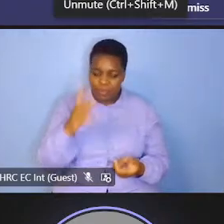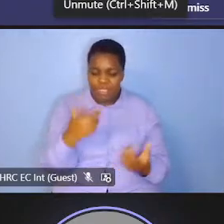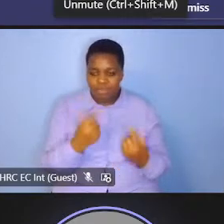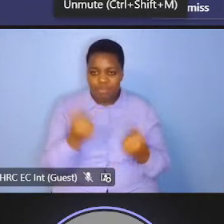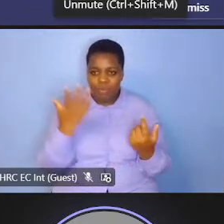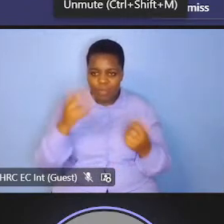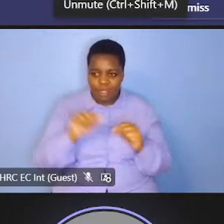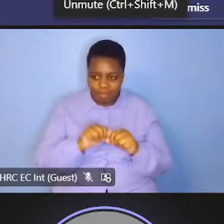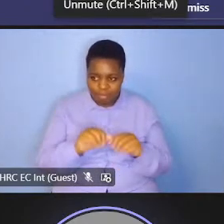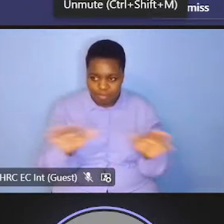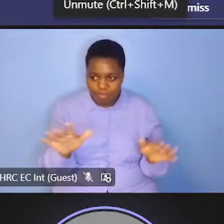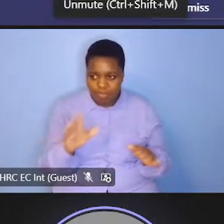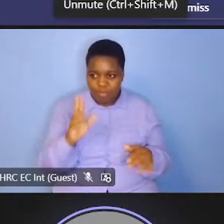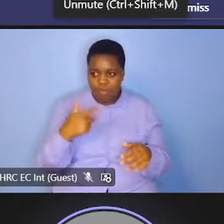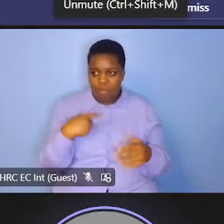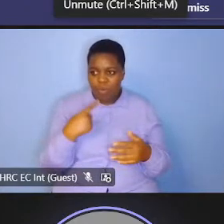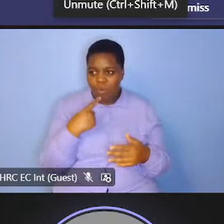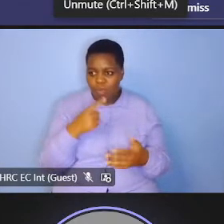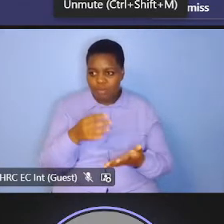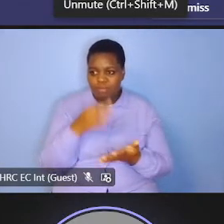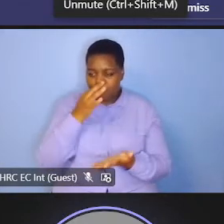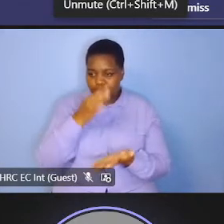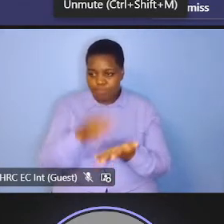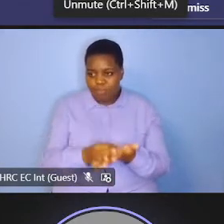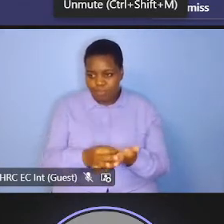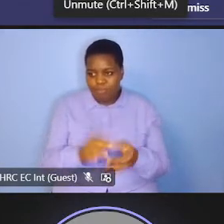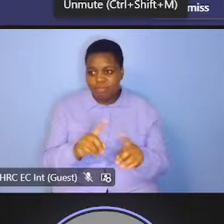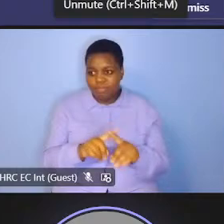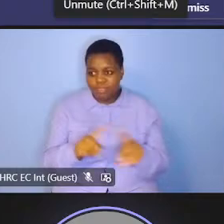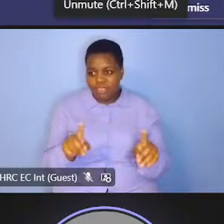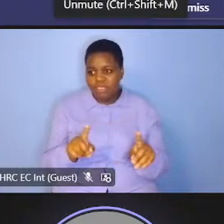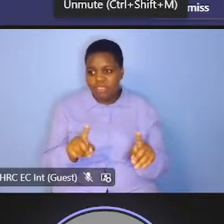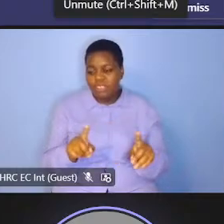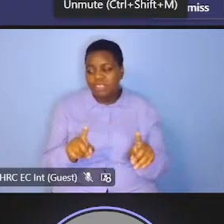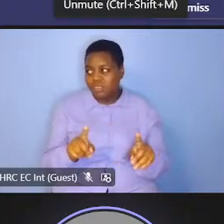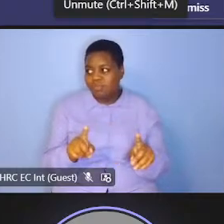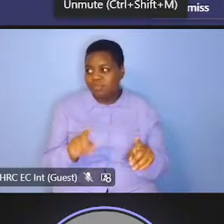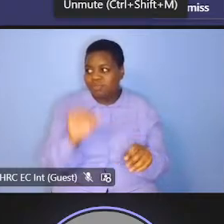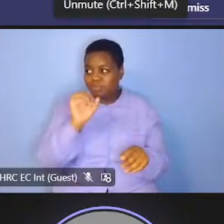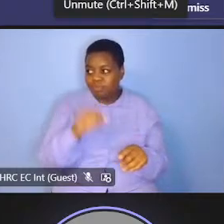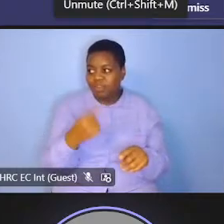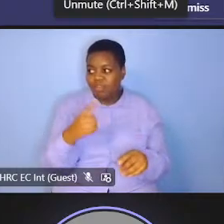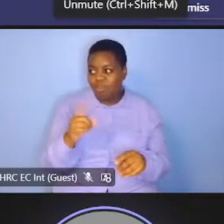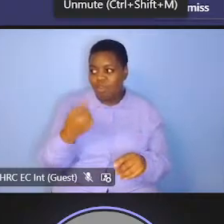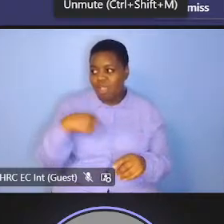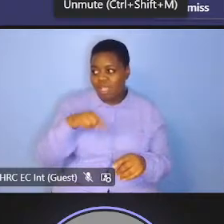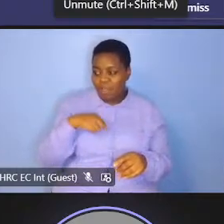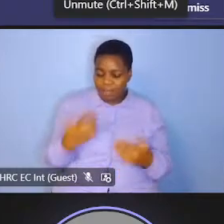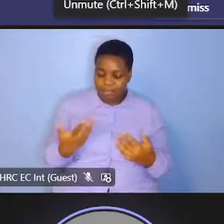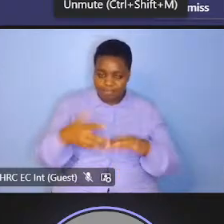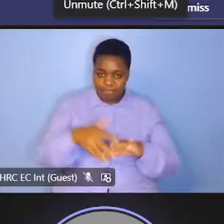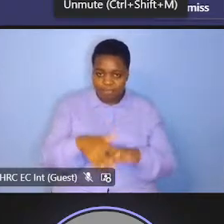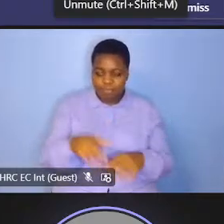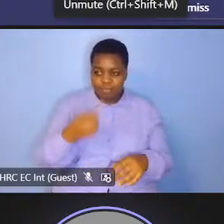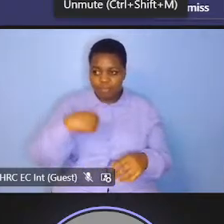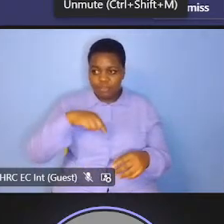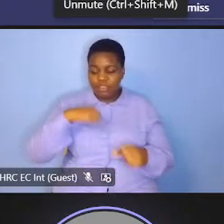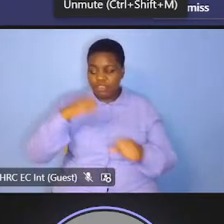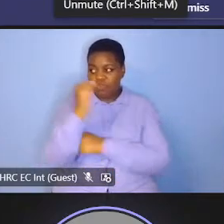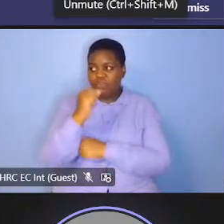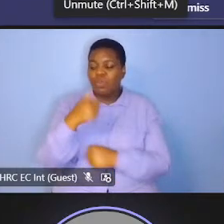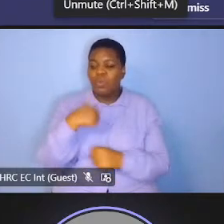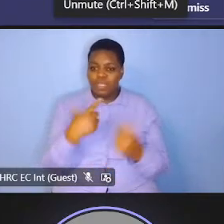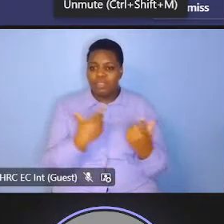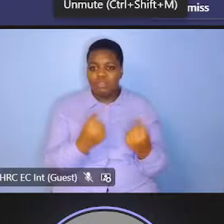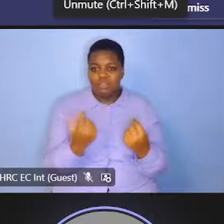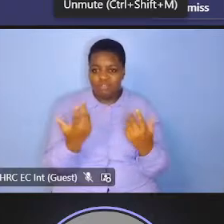That's a disclaimer that I wanted to put forward. But in terms of our interventions as an office, we have made